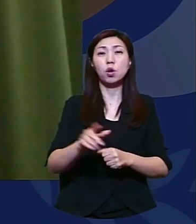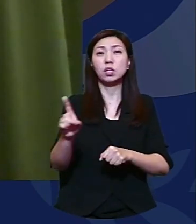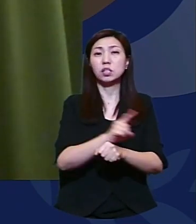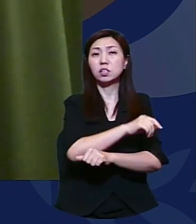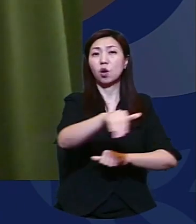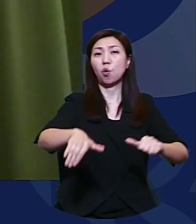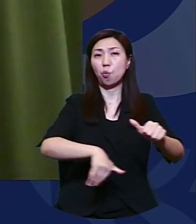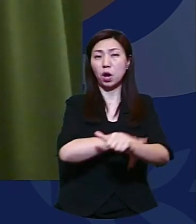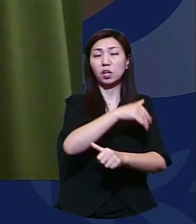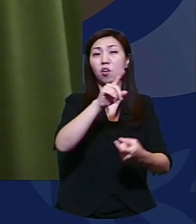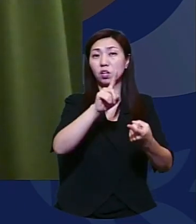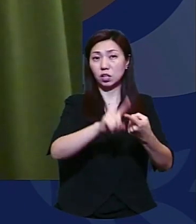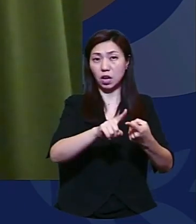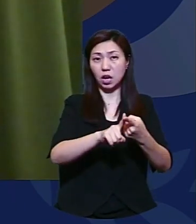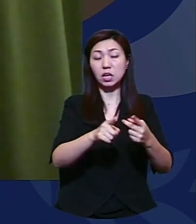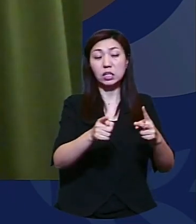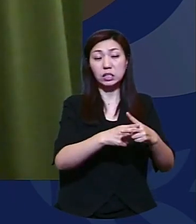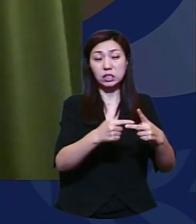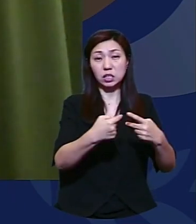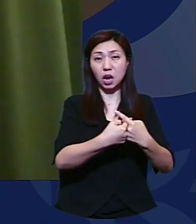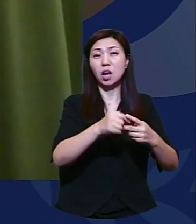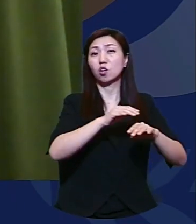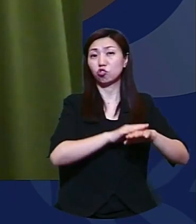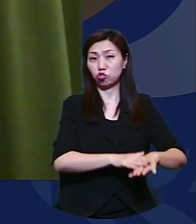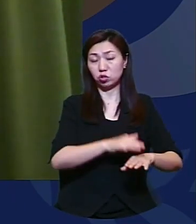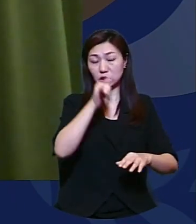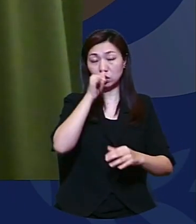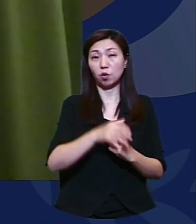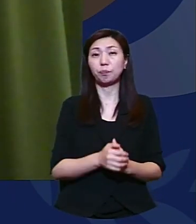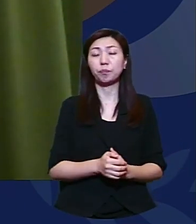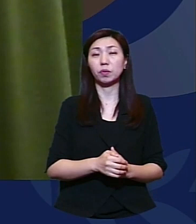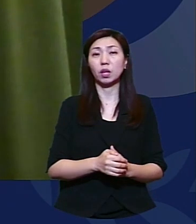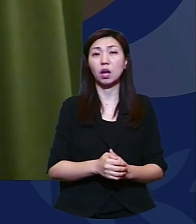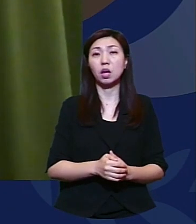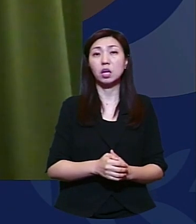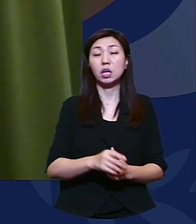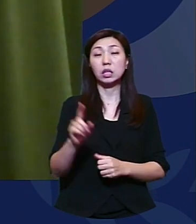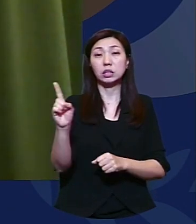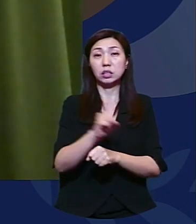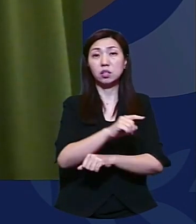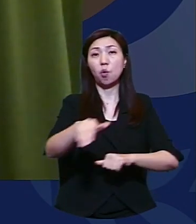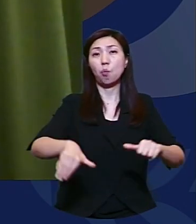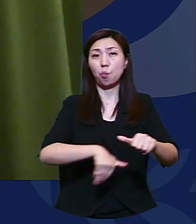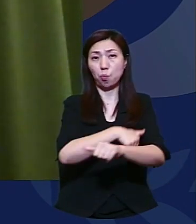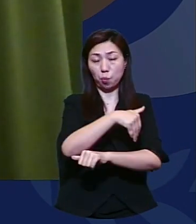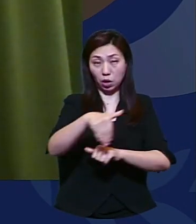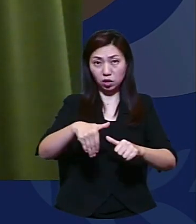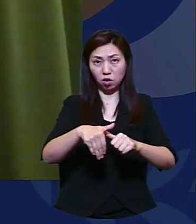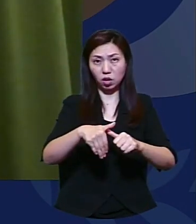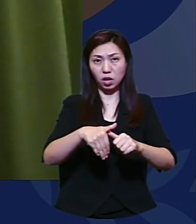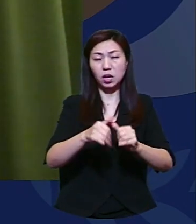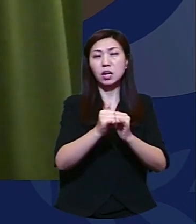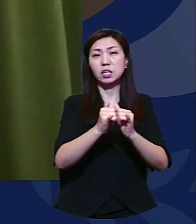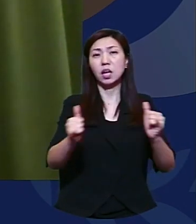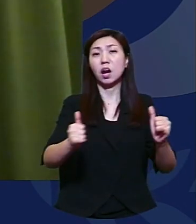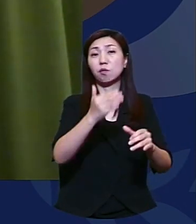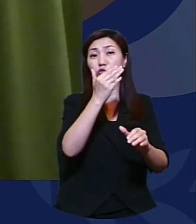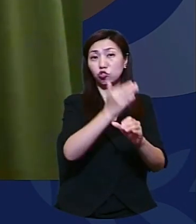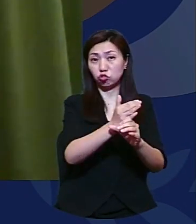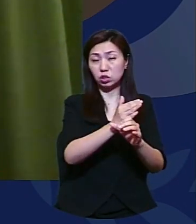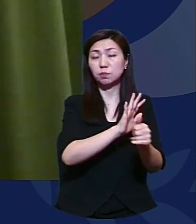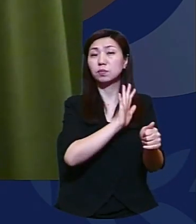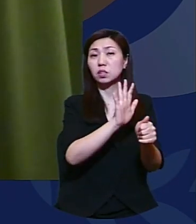like build with the user in mind, or be data-driven, or make sure that we are reusing and improving all the time. And